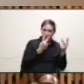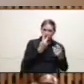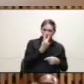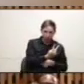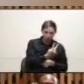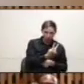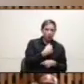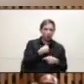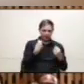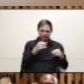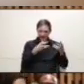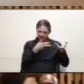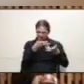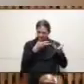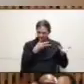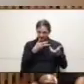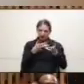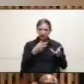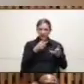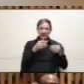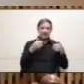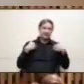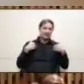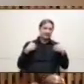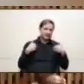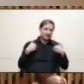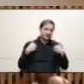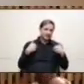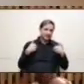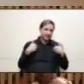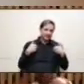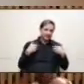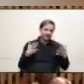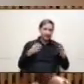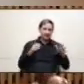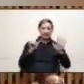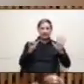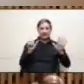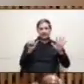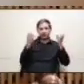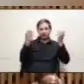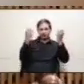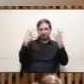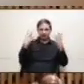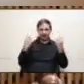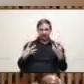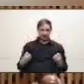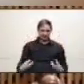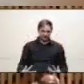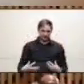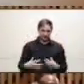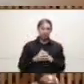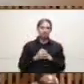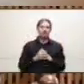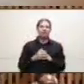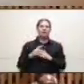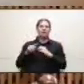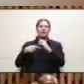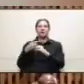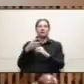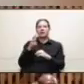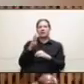them such that they start with the 6 traffic lighting. In terms of the Mabatu